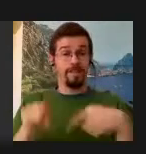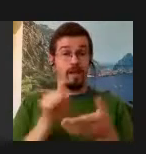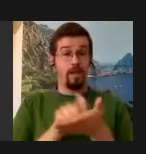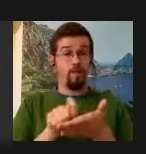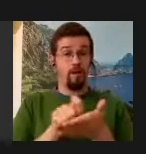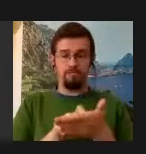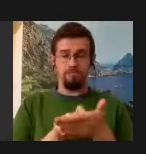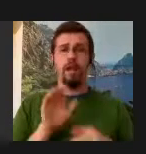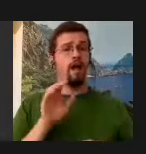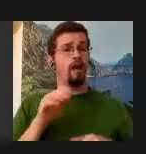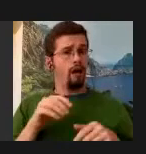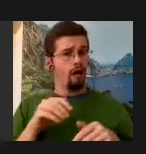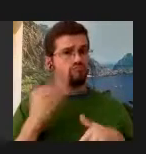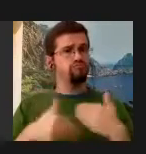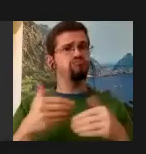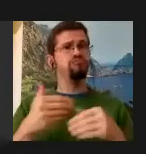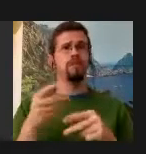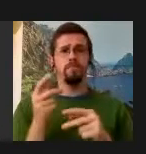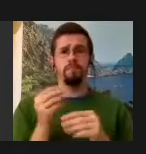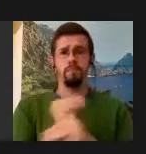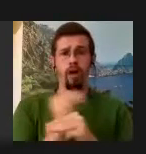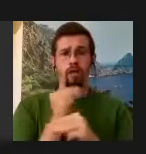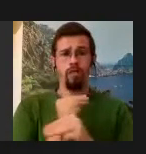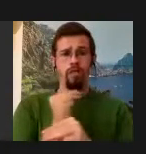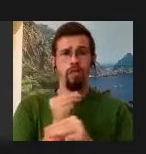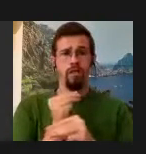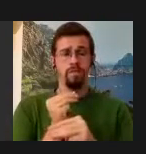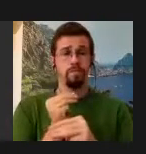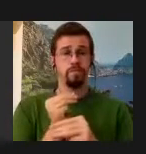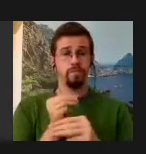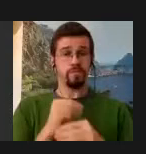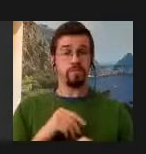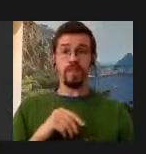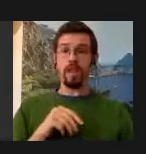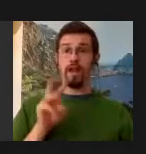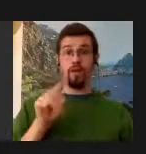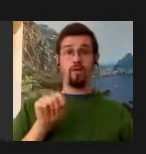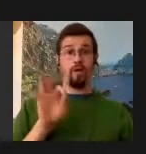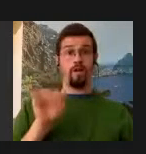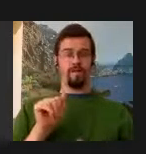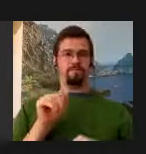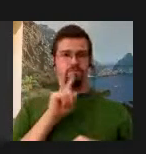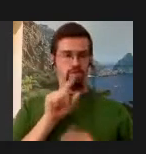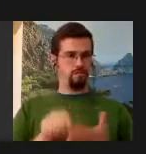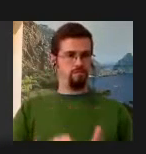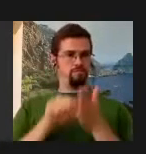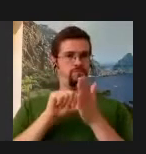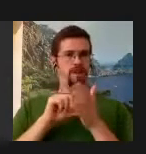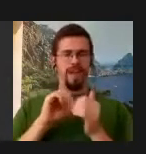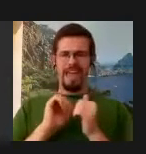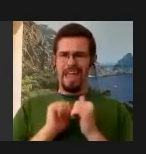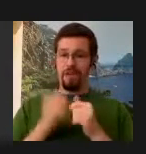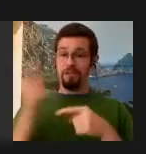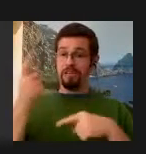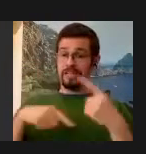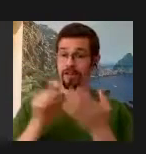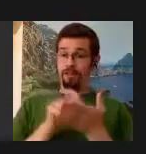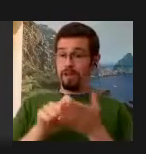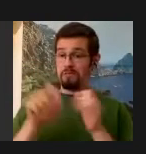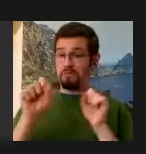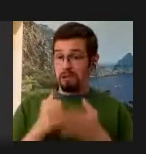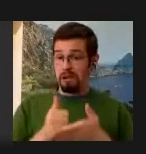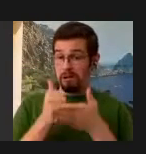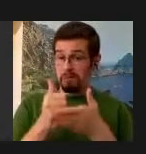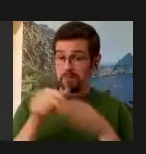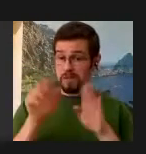good marks. And even Wafa, like she was touched with that. She never imagined how sign writing could help these children,